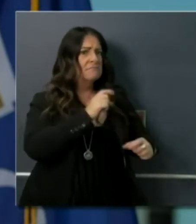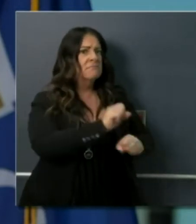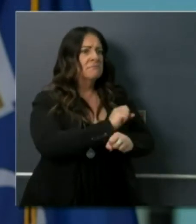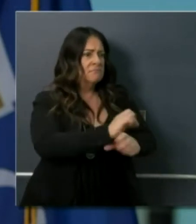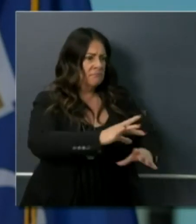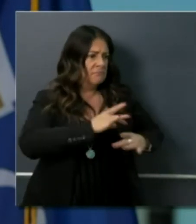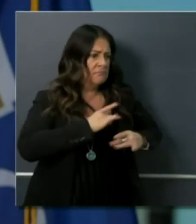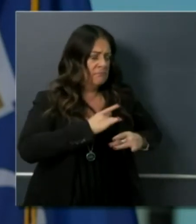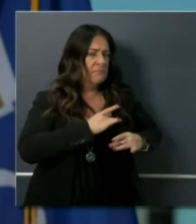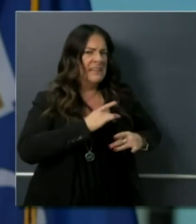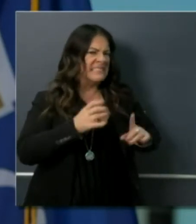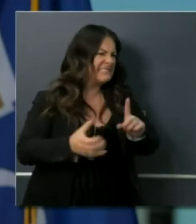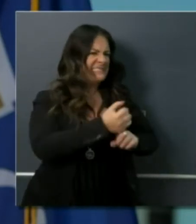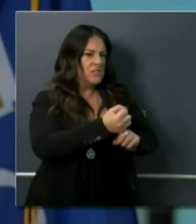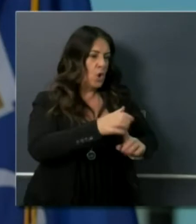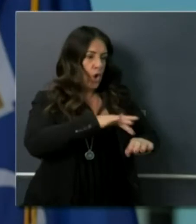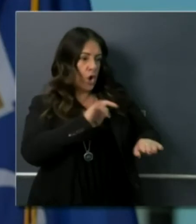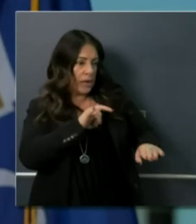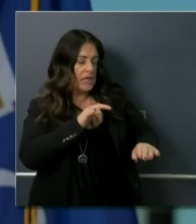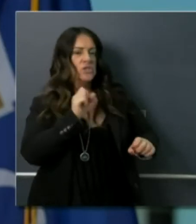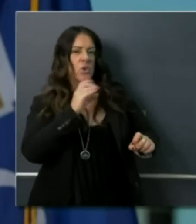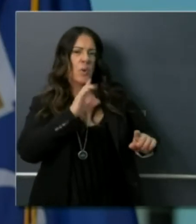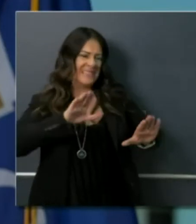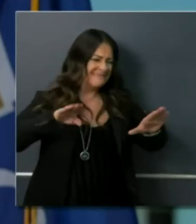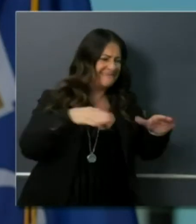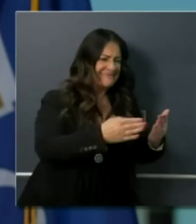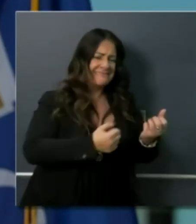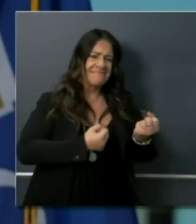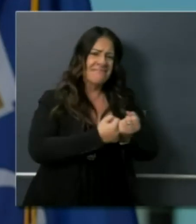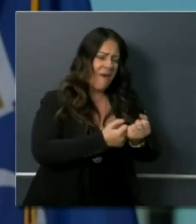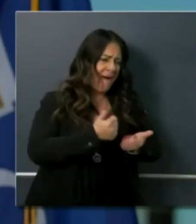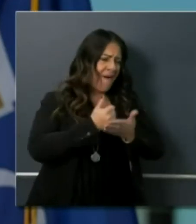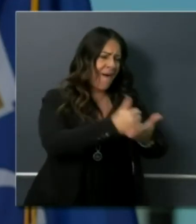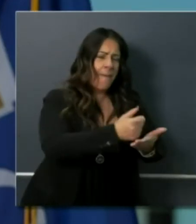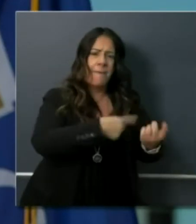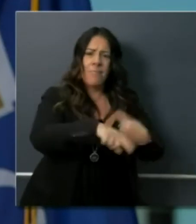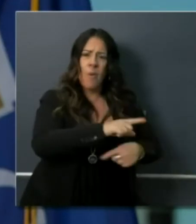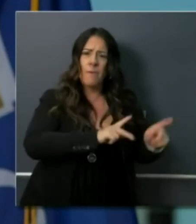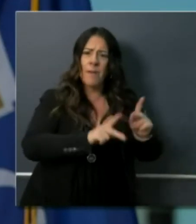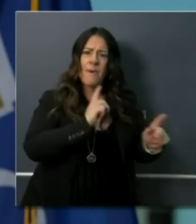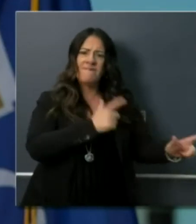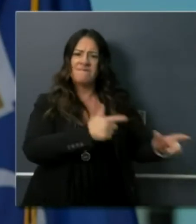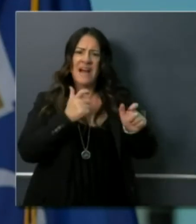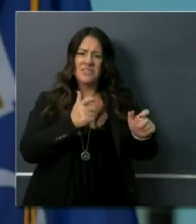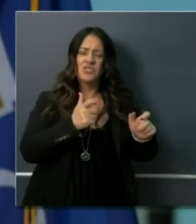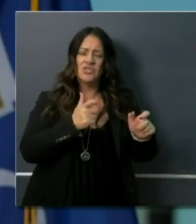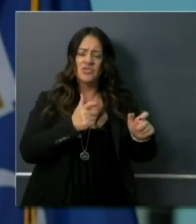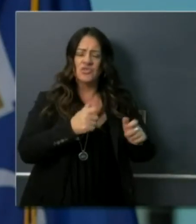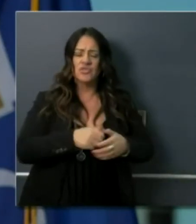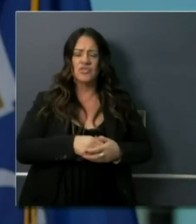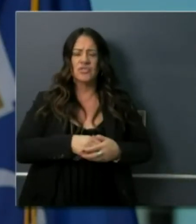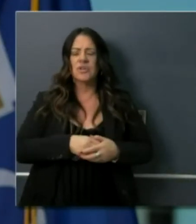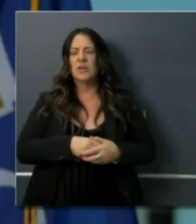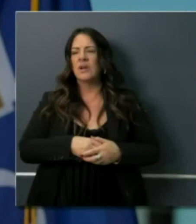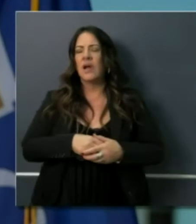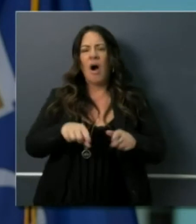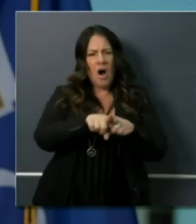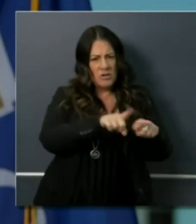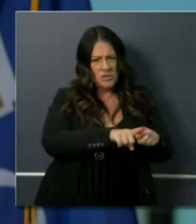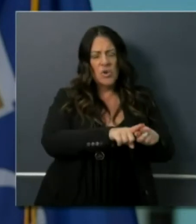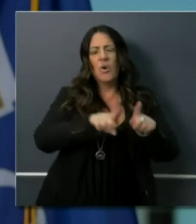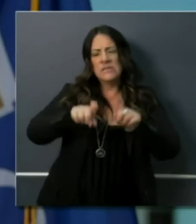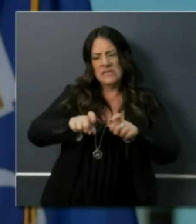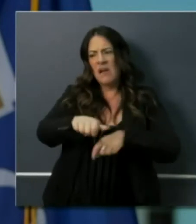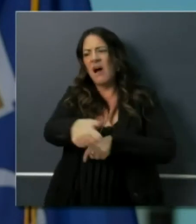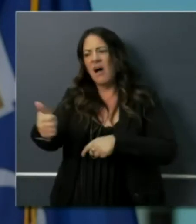we take care of those individuals in a compassionate but immediate way, as well as testing others